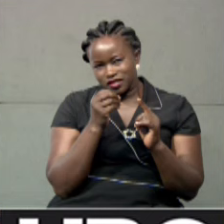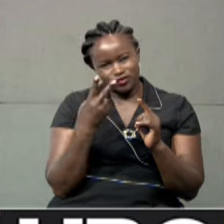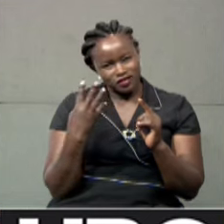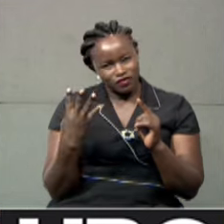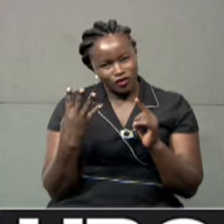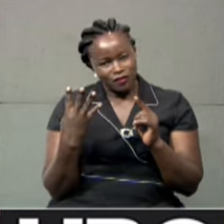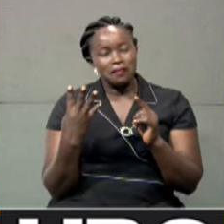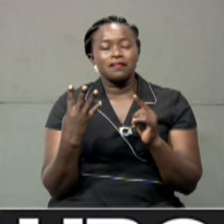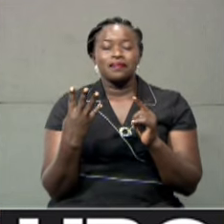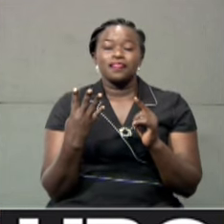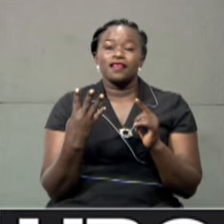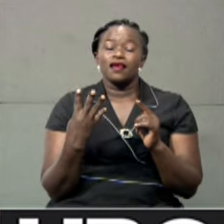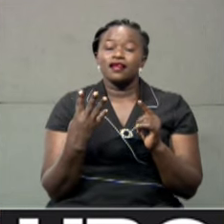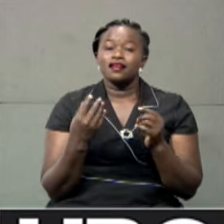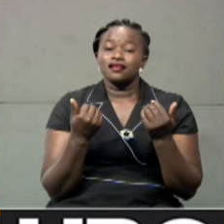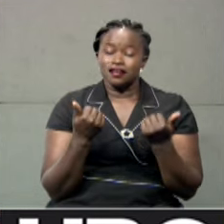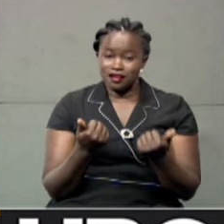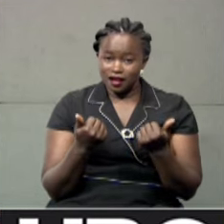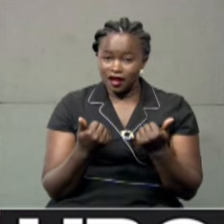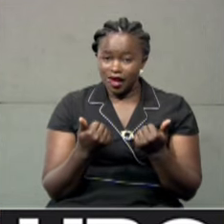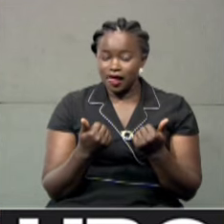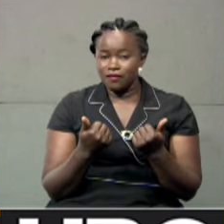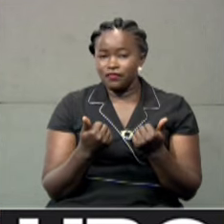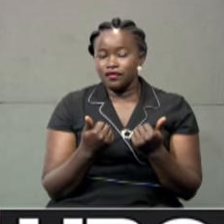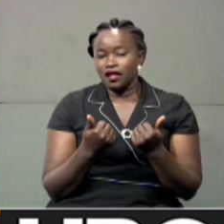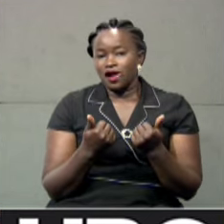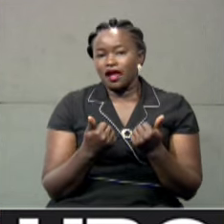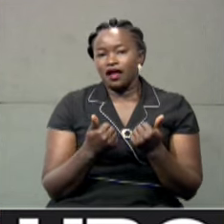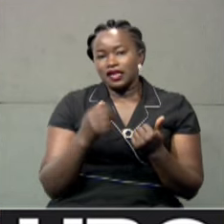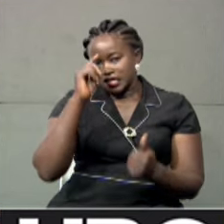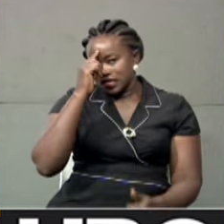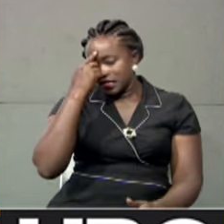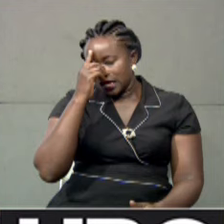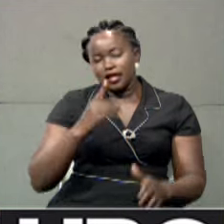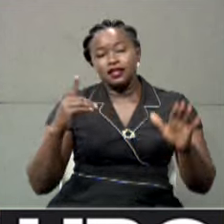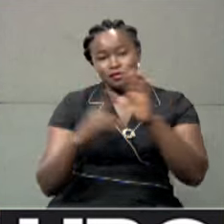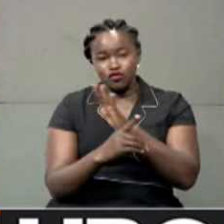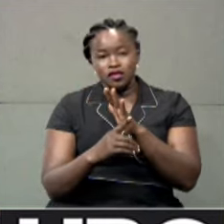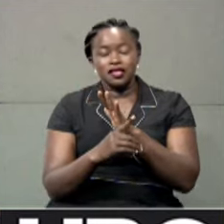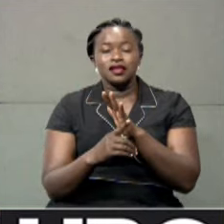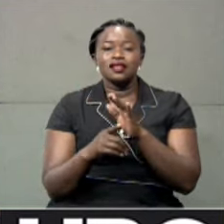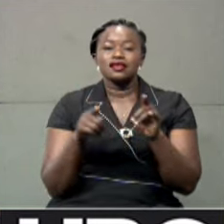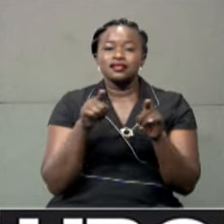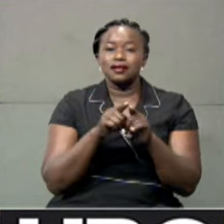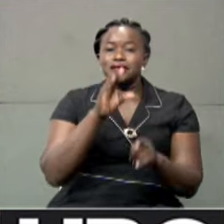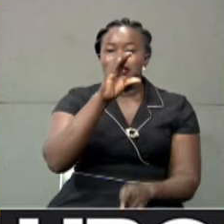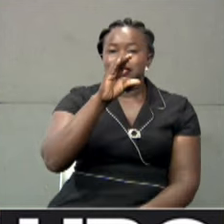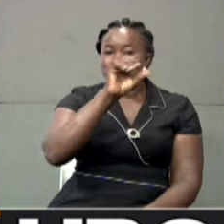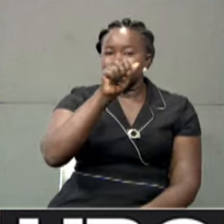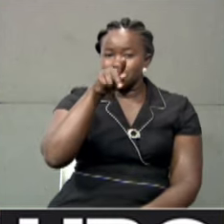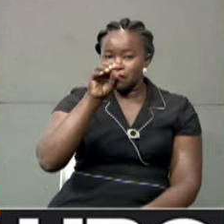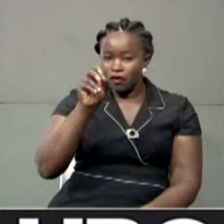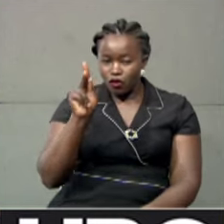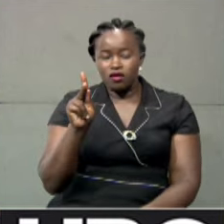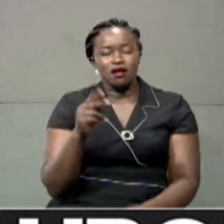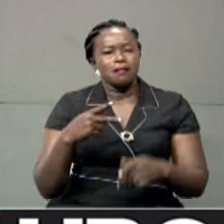2024, currently deputized by India. In addition, CSPOC, a